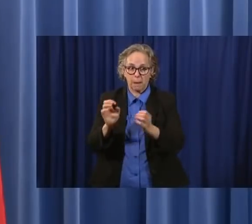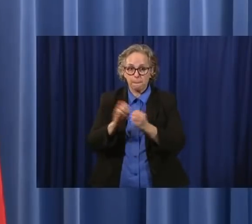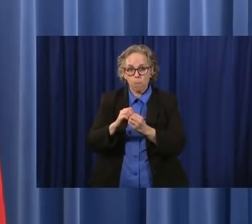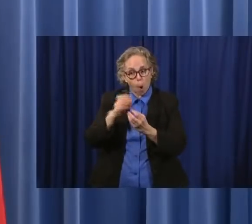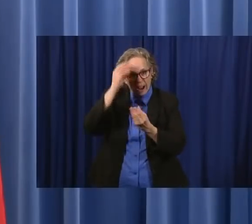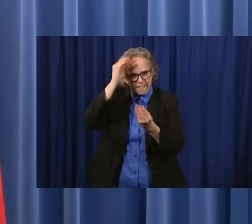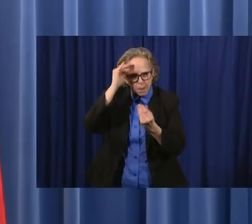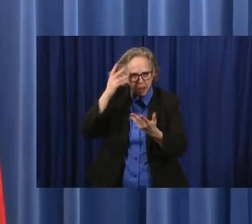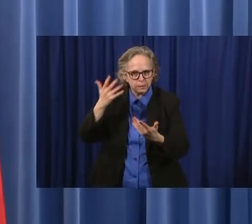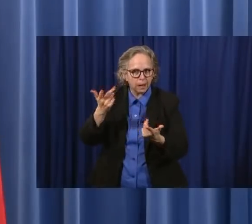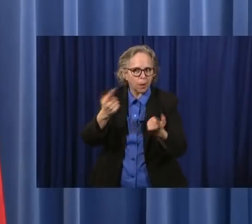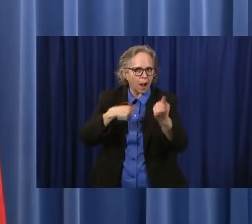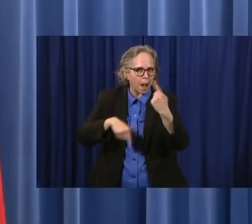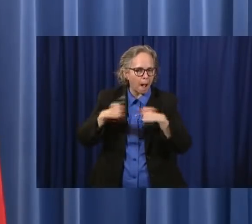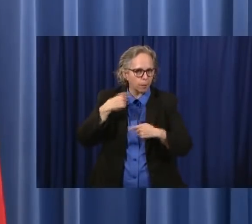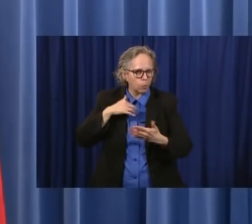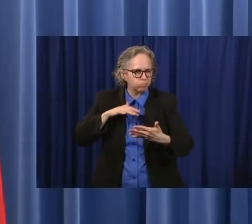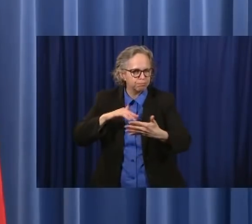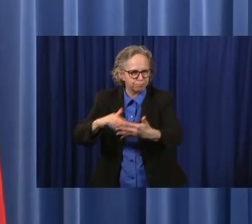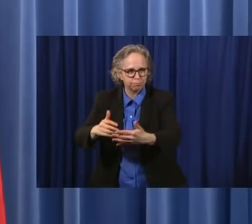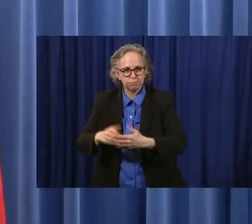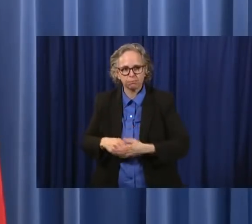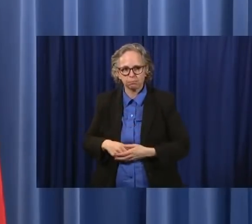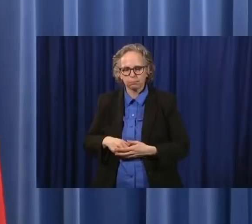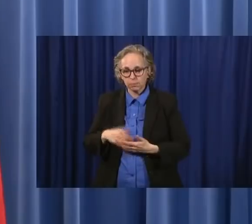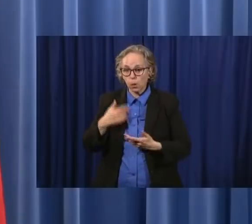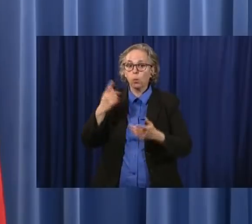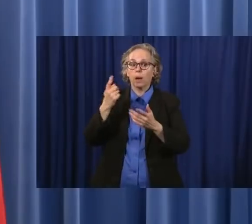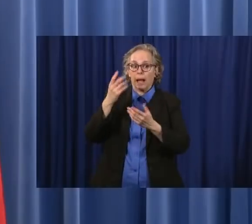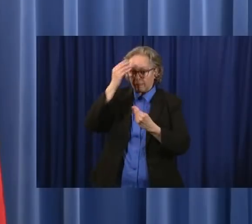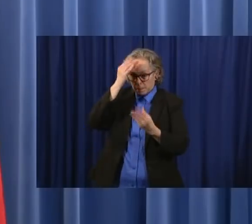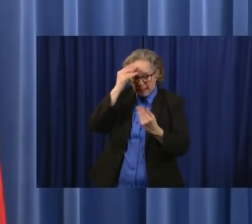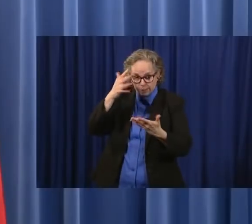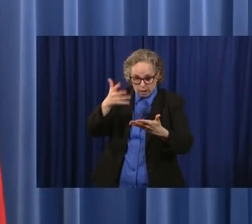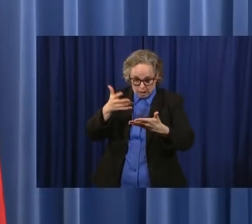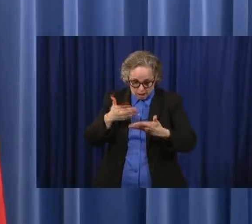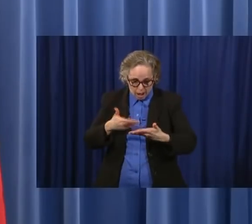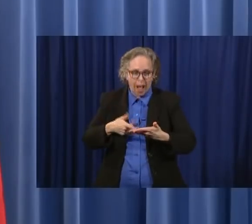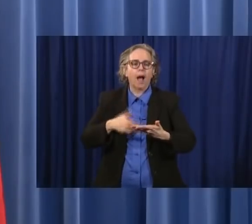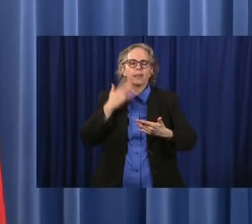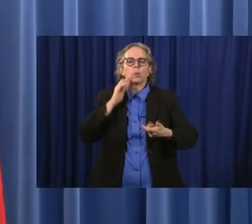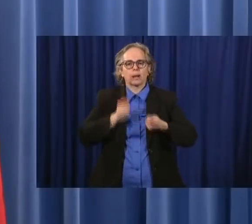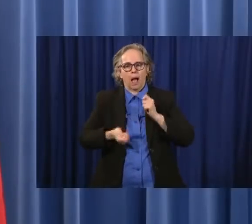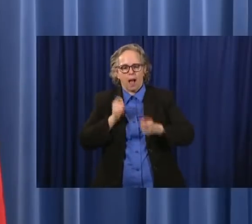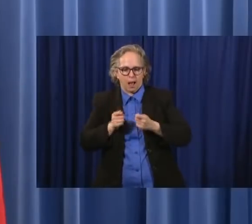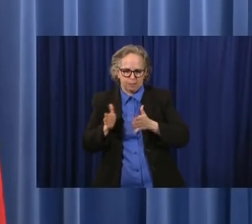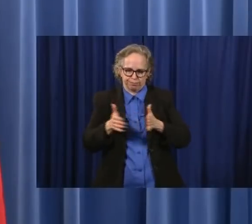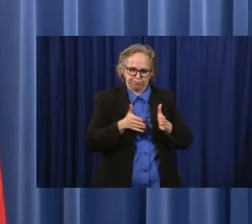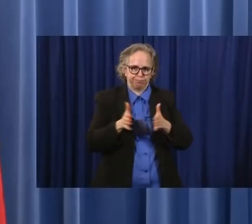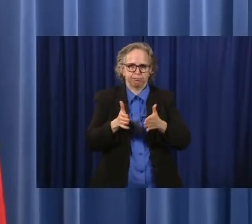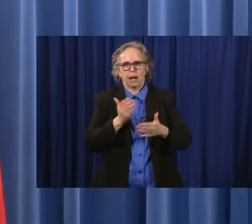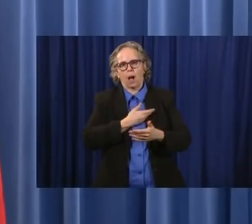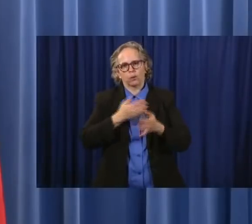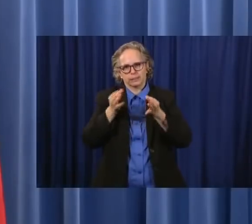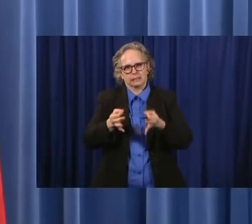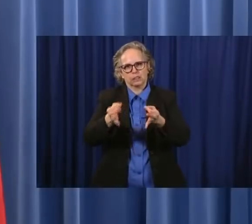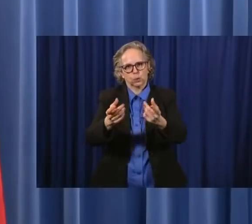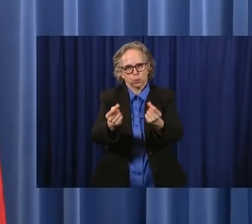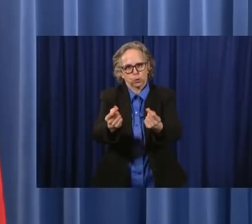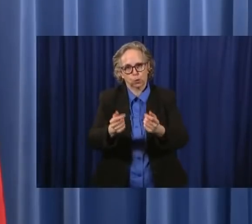and we're going to make sure there is more information to come to continue to make these decisions. Thank you, Governor.